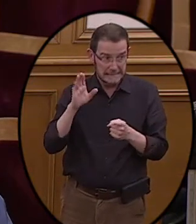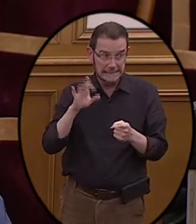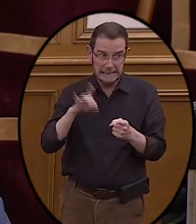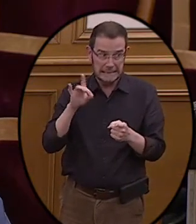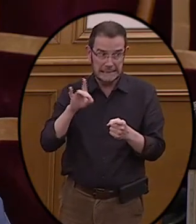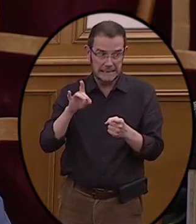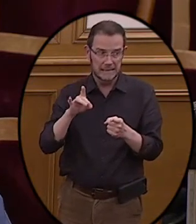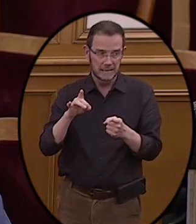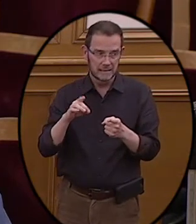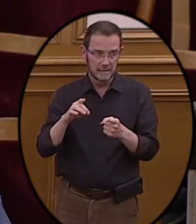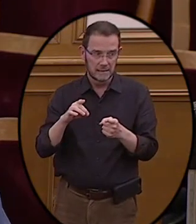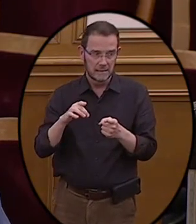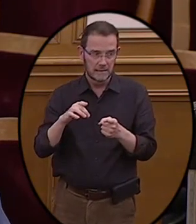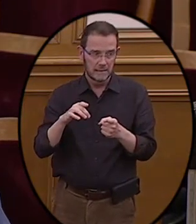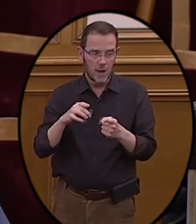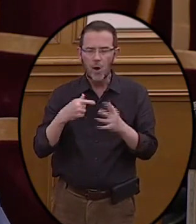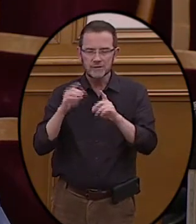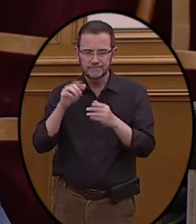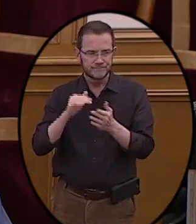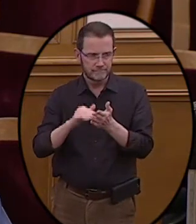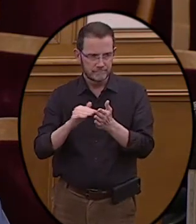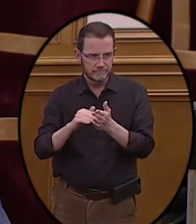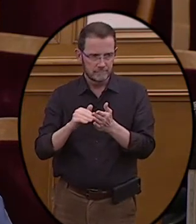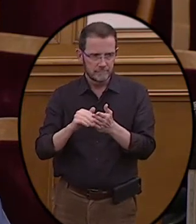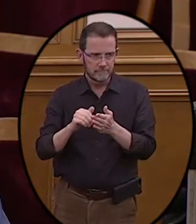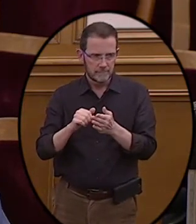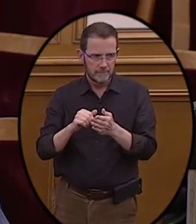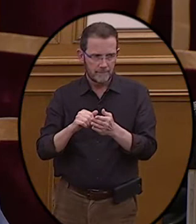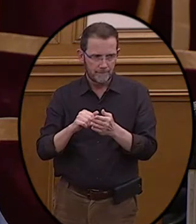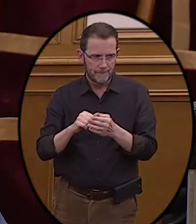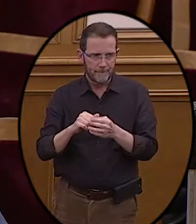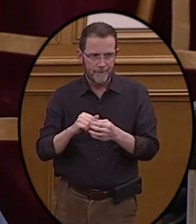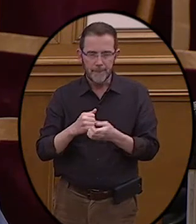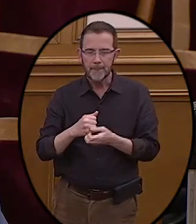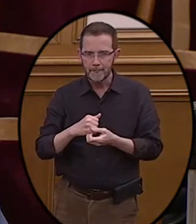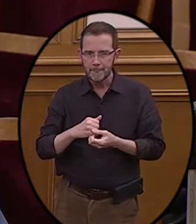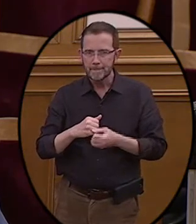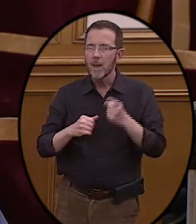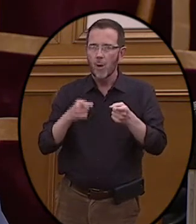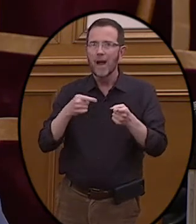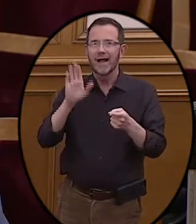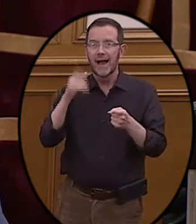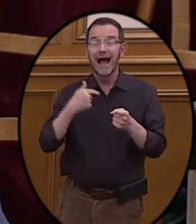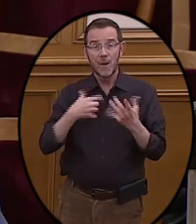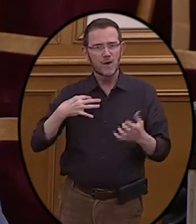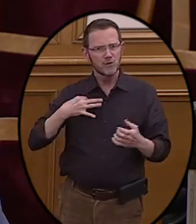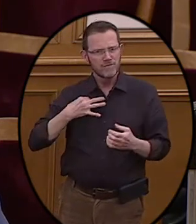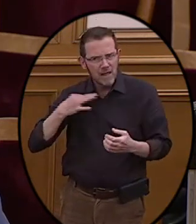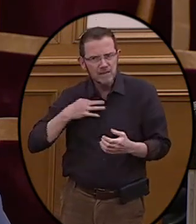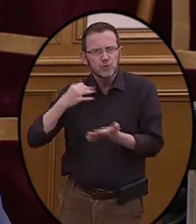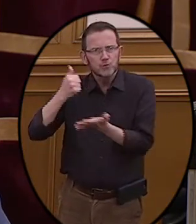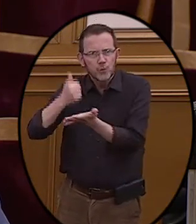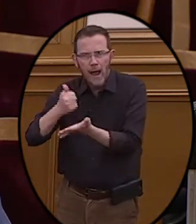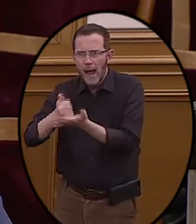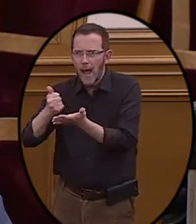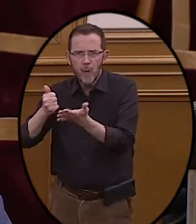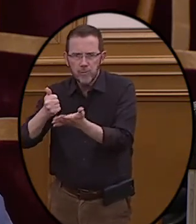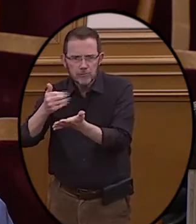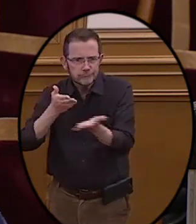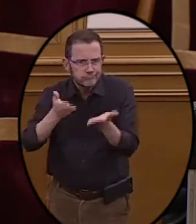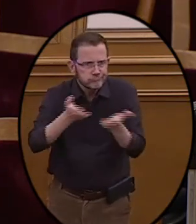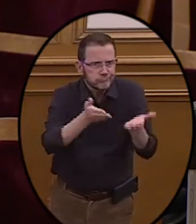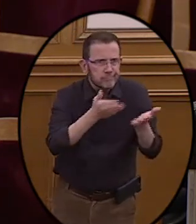happened again. I requested a disability accommodation even before the Board of Appeals meeting on January 8th. But again, on January 8th, I was here